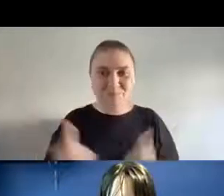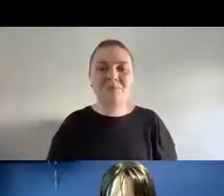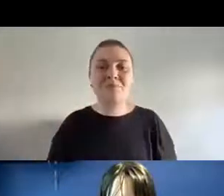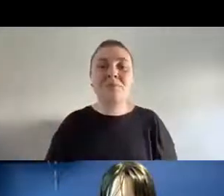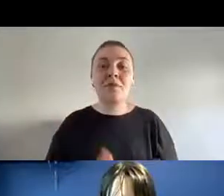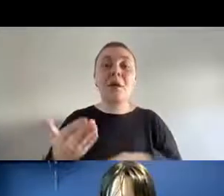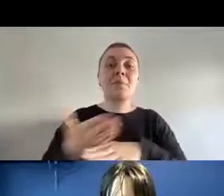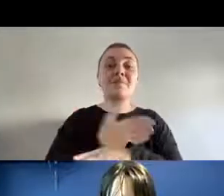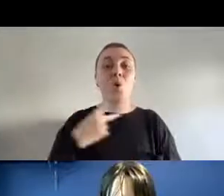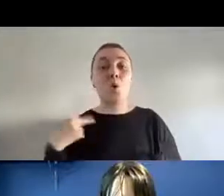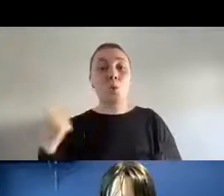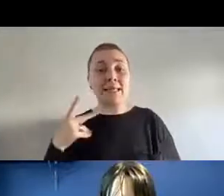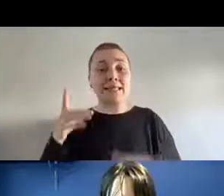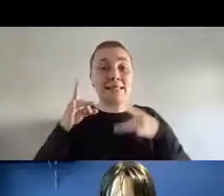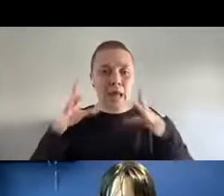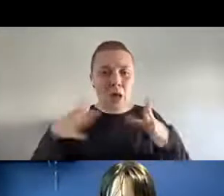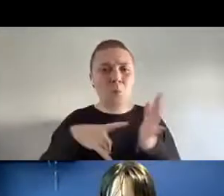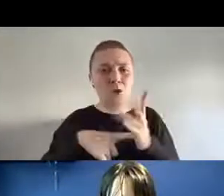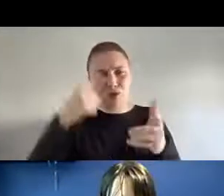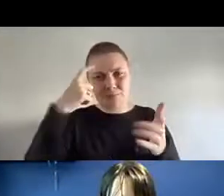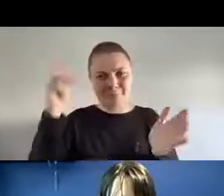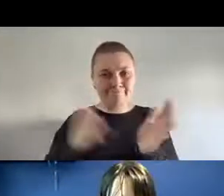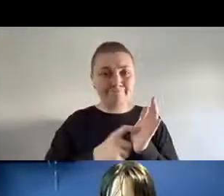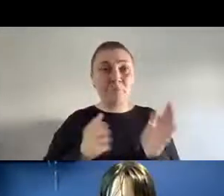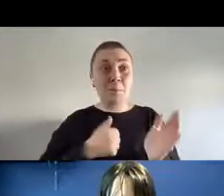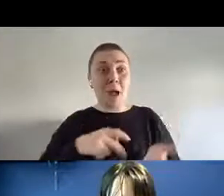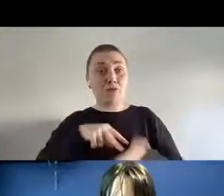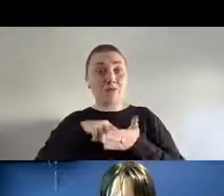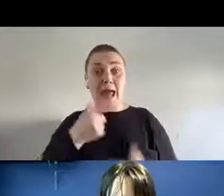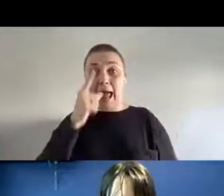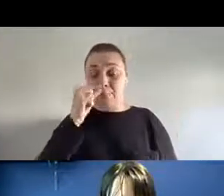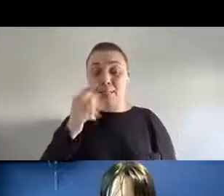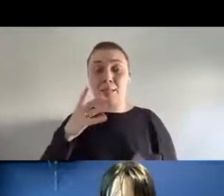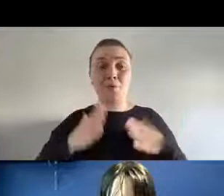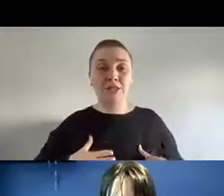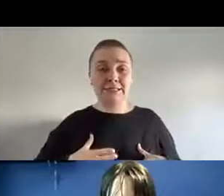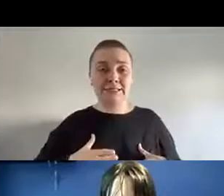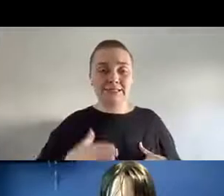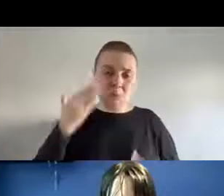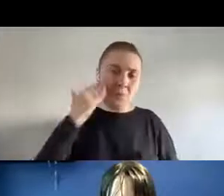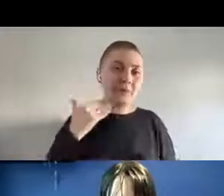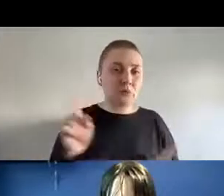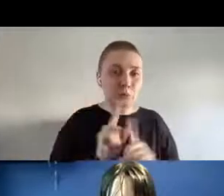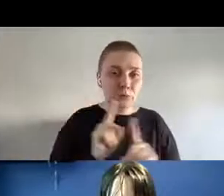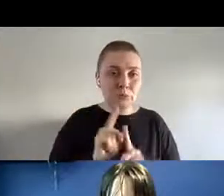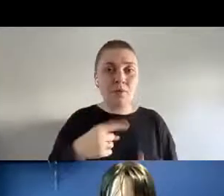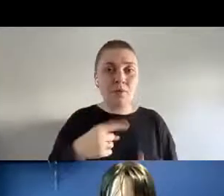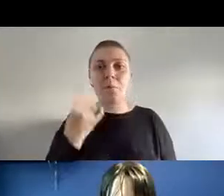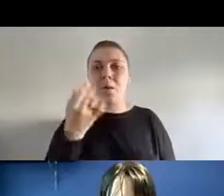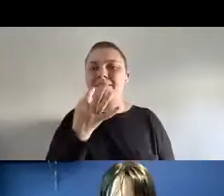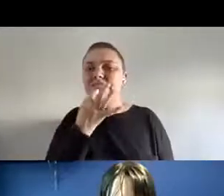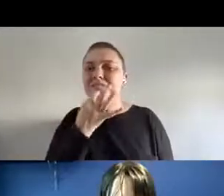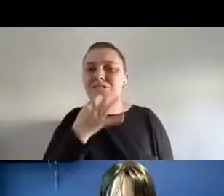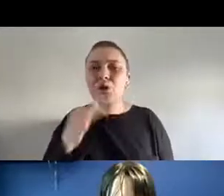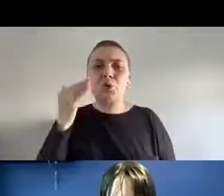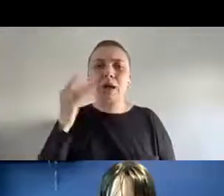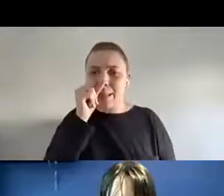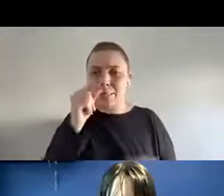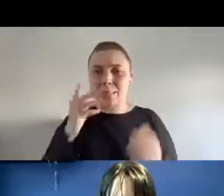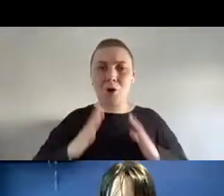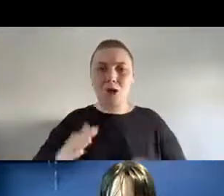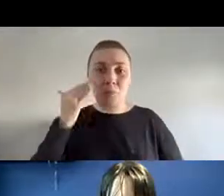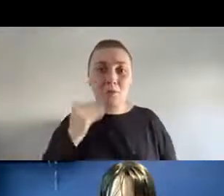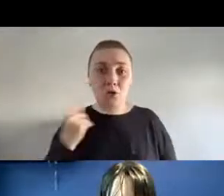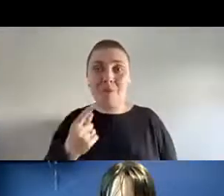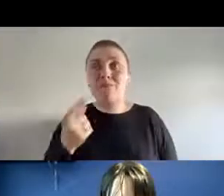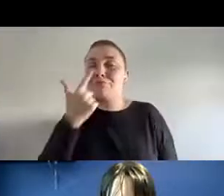get started, I just wanted to recognise my privilege as an able-bodied woman as well. I'm one of the few able-bodied women who has the privilege